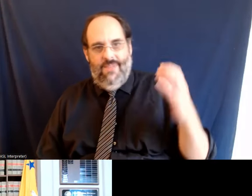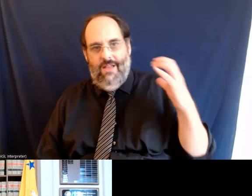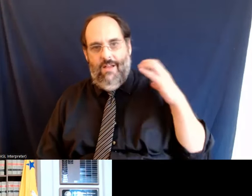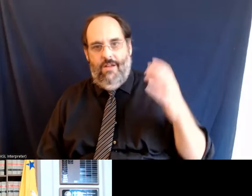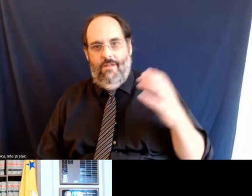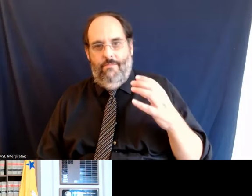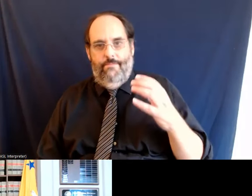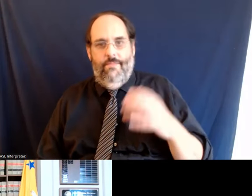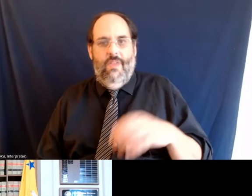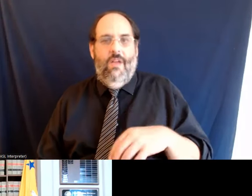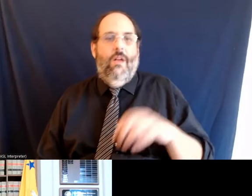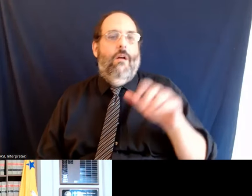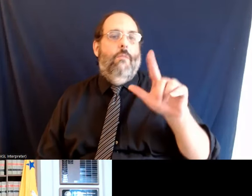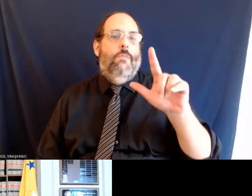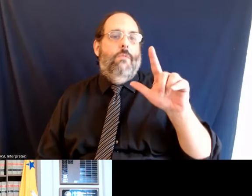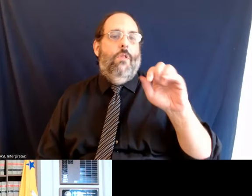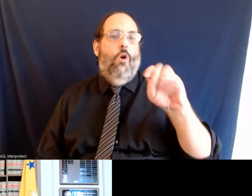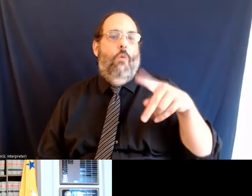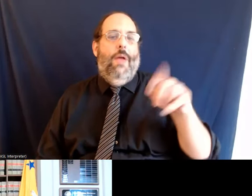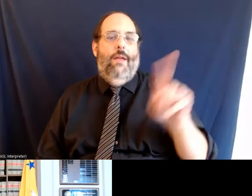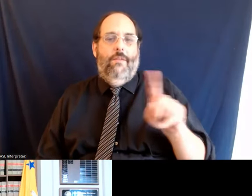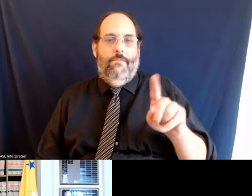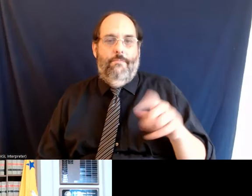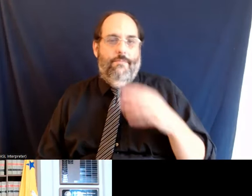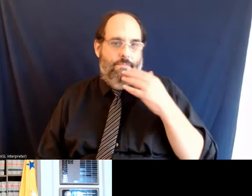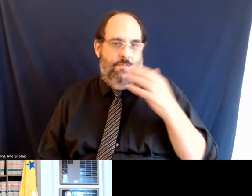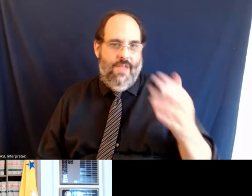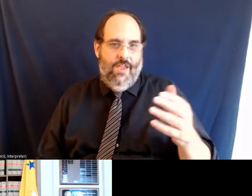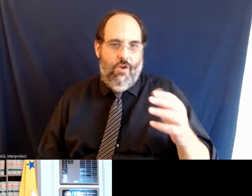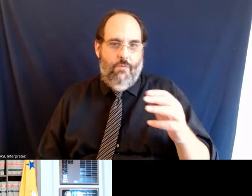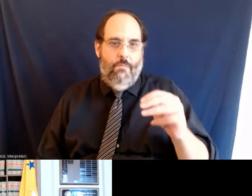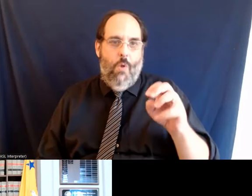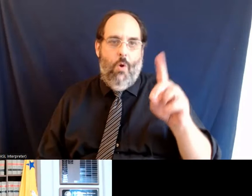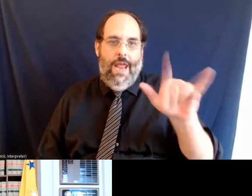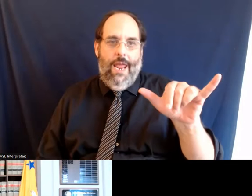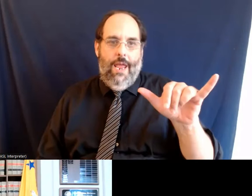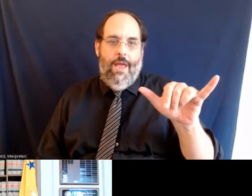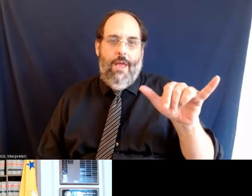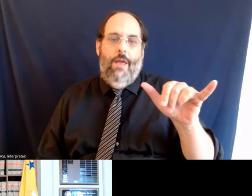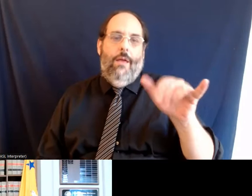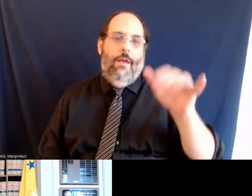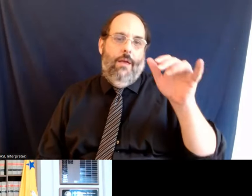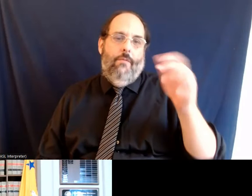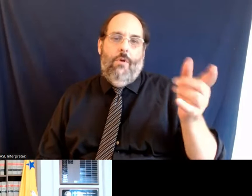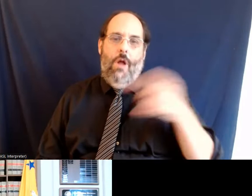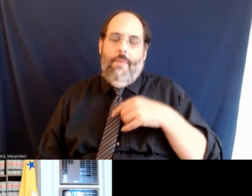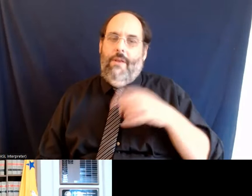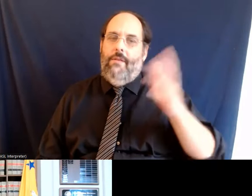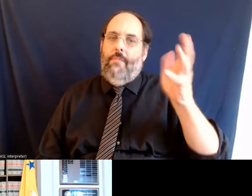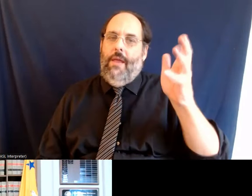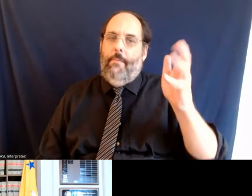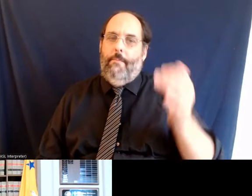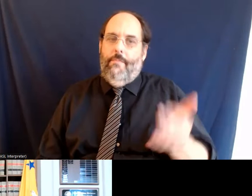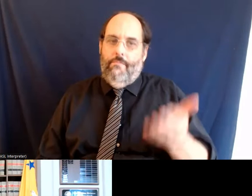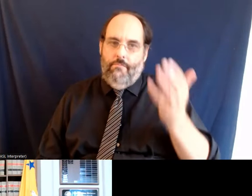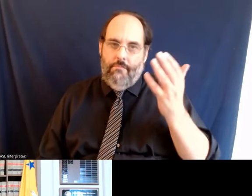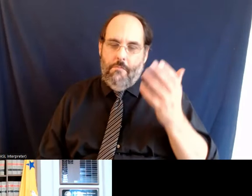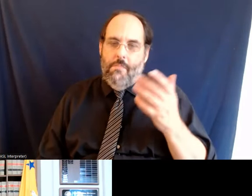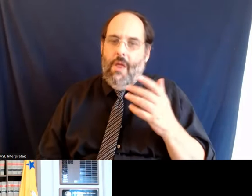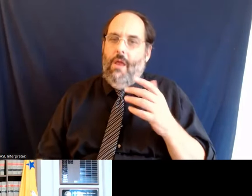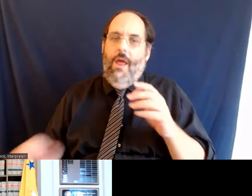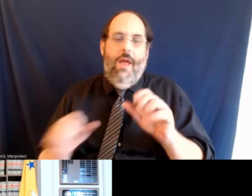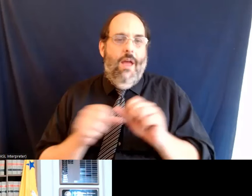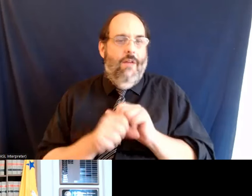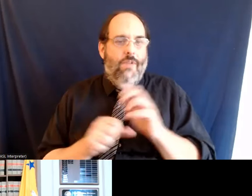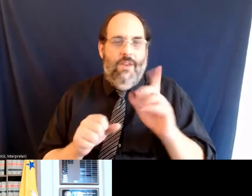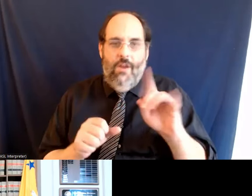Thank you, Deputy Associate Attorney General Modi, for taking time today to share this critically important information about all the department's